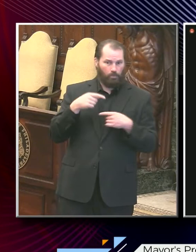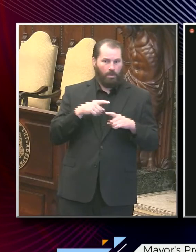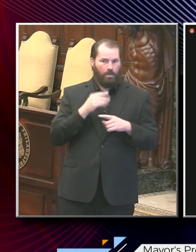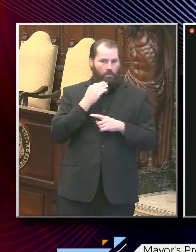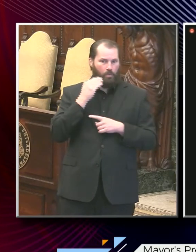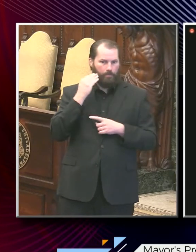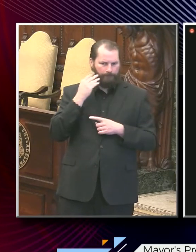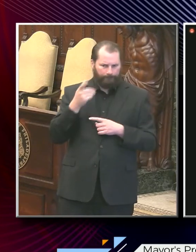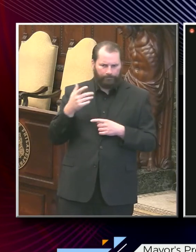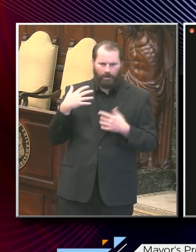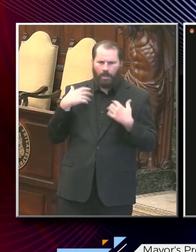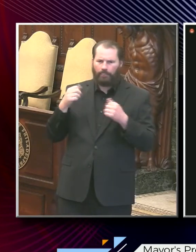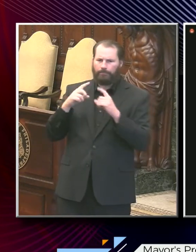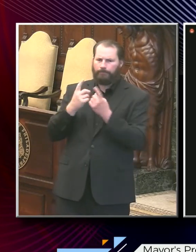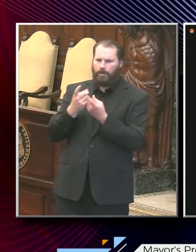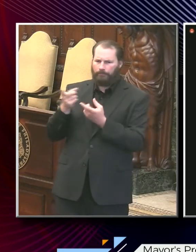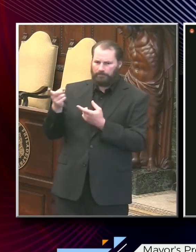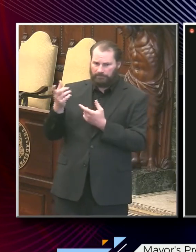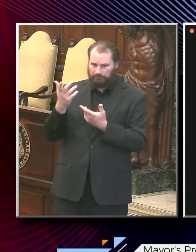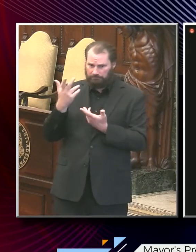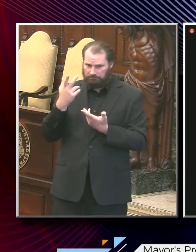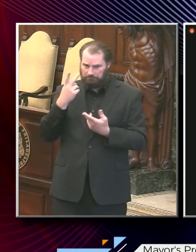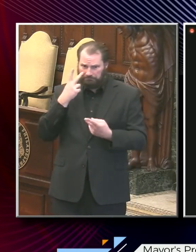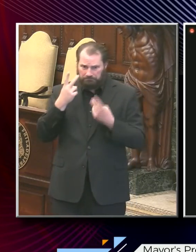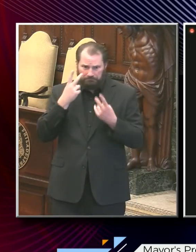for HIV during the COVID pandemic?